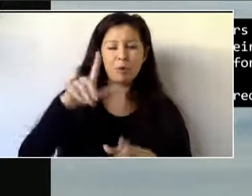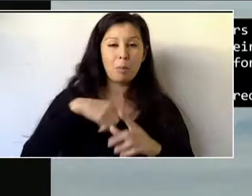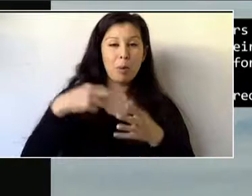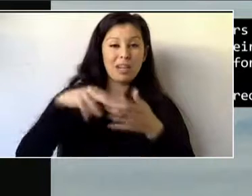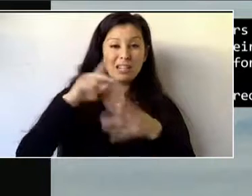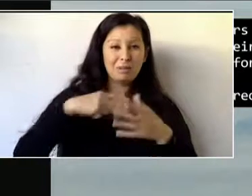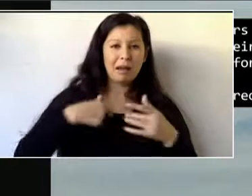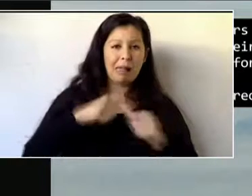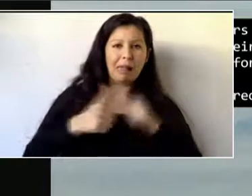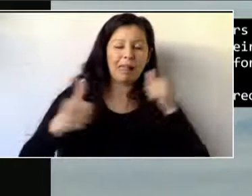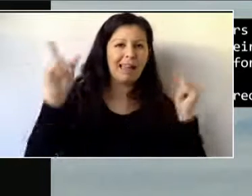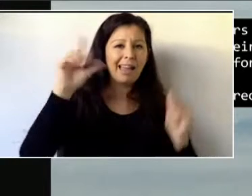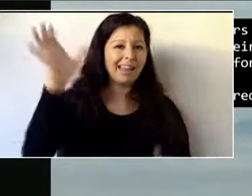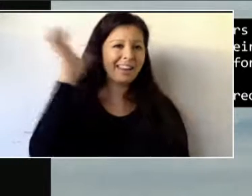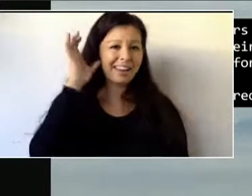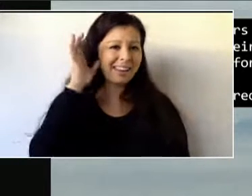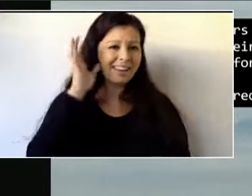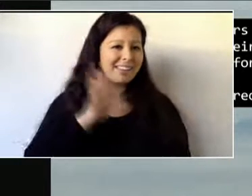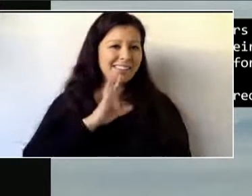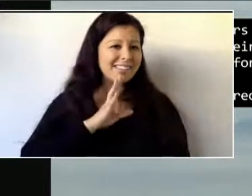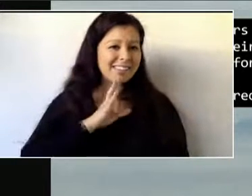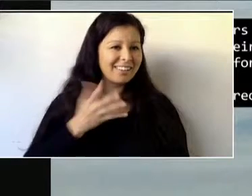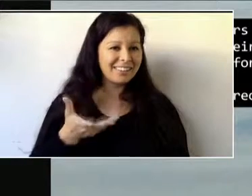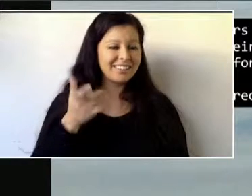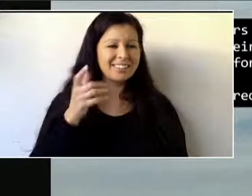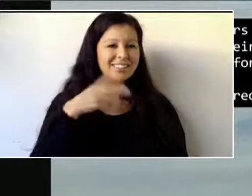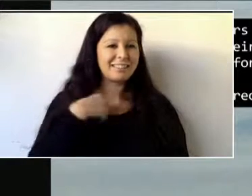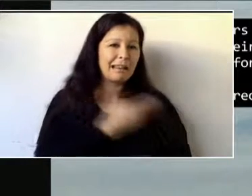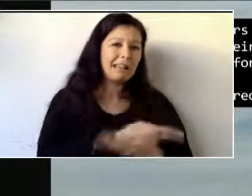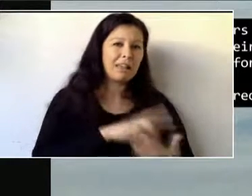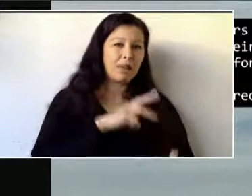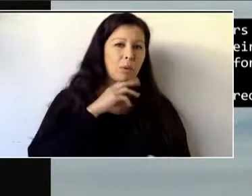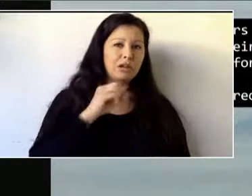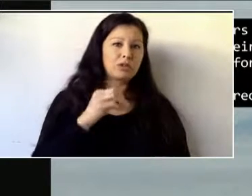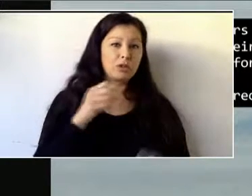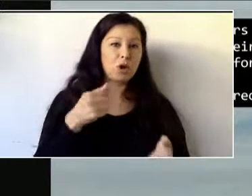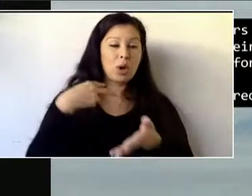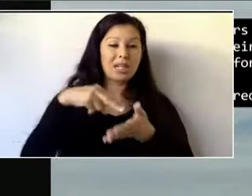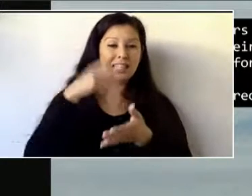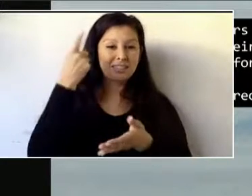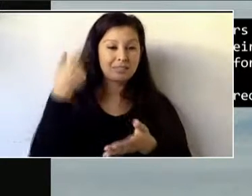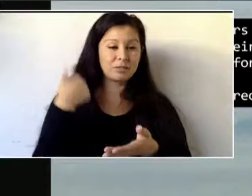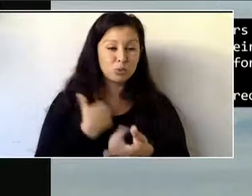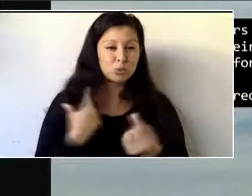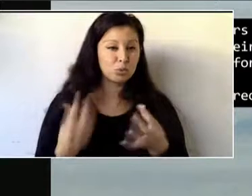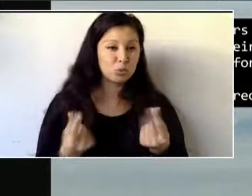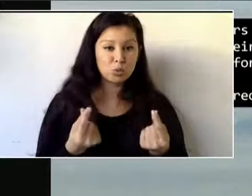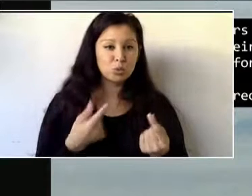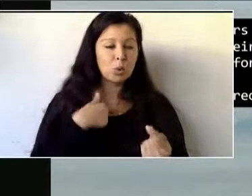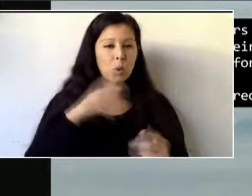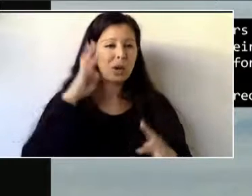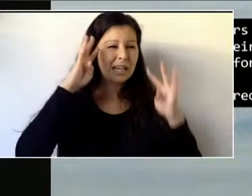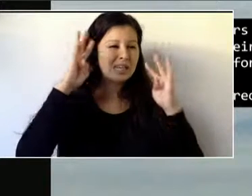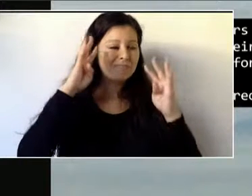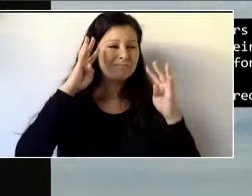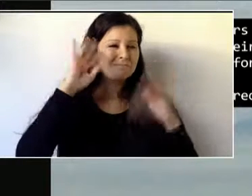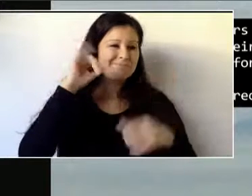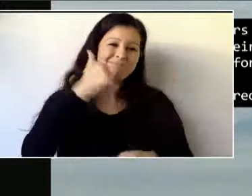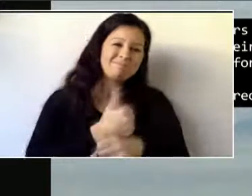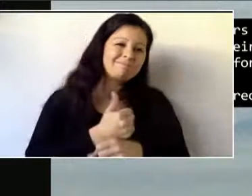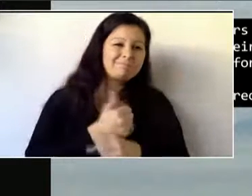dancers started performing, I would run all the way out and lay in the water. With the dancers, we developed some kind of